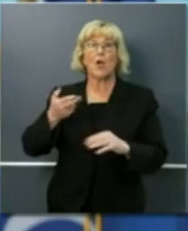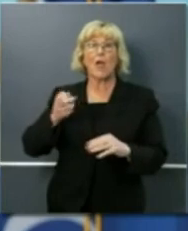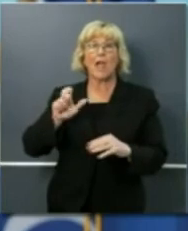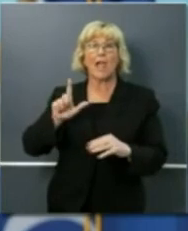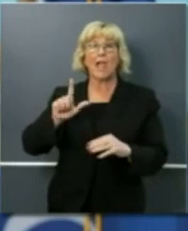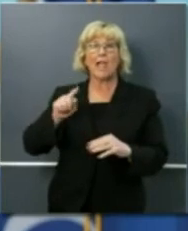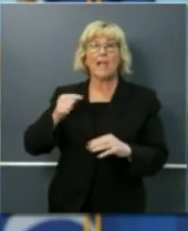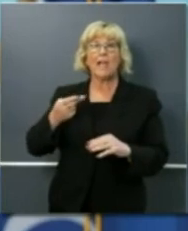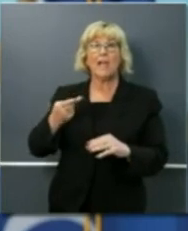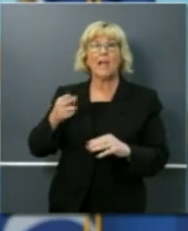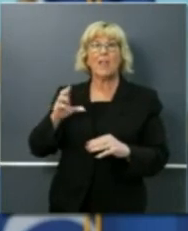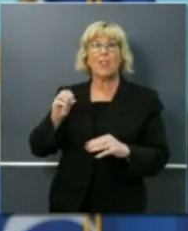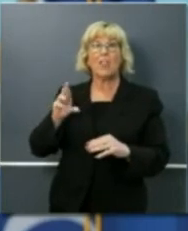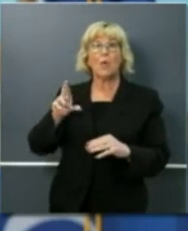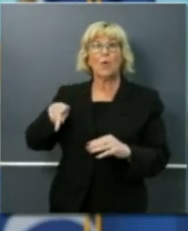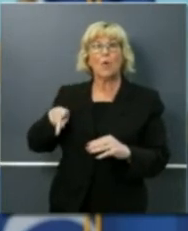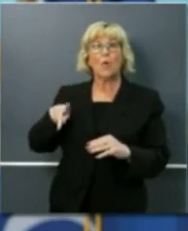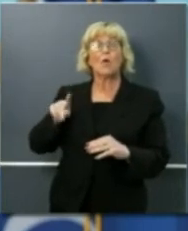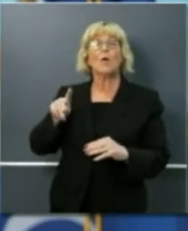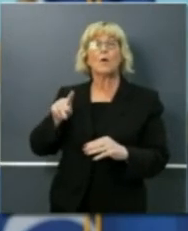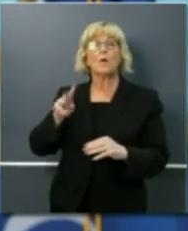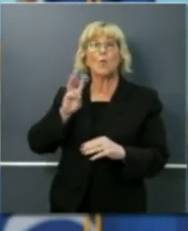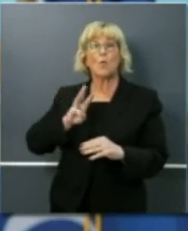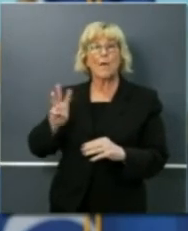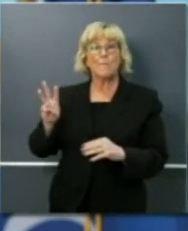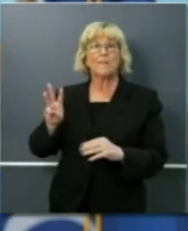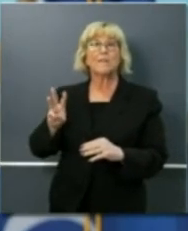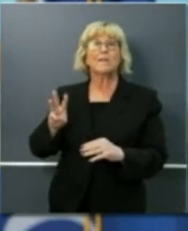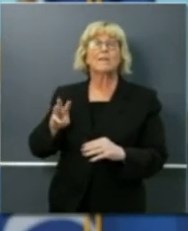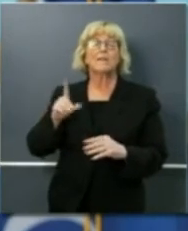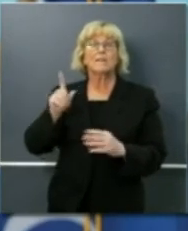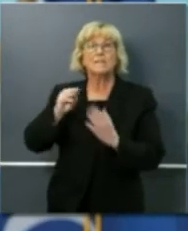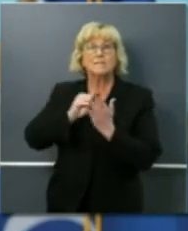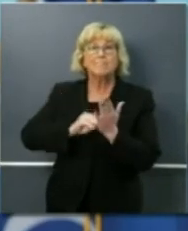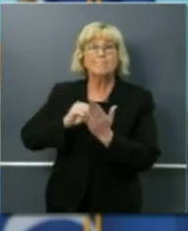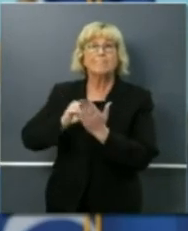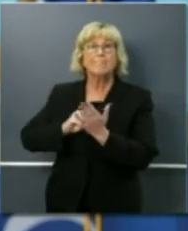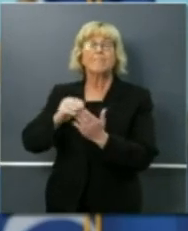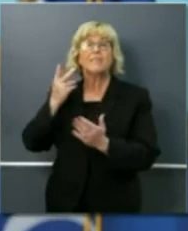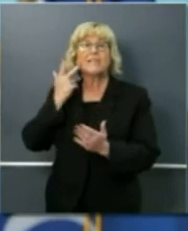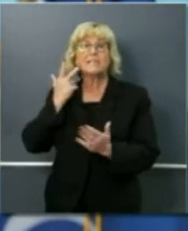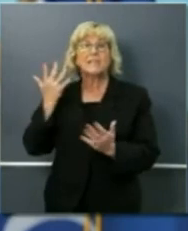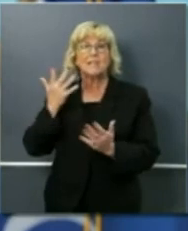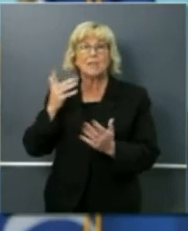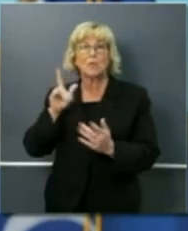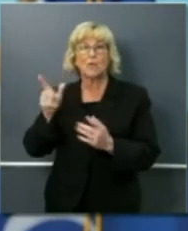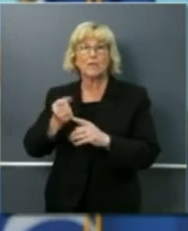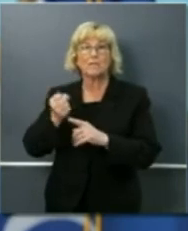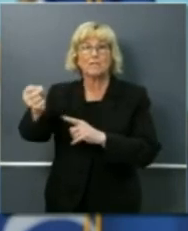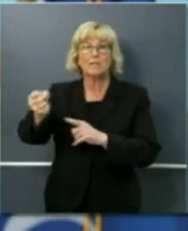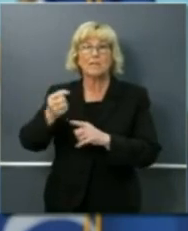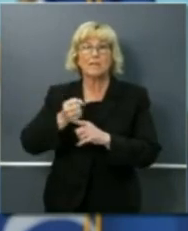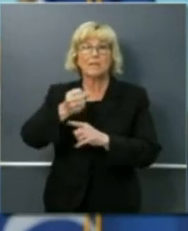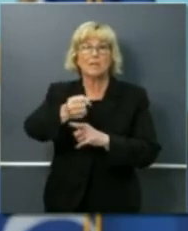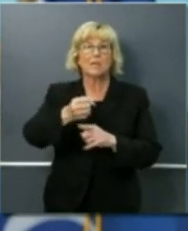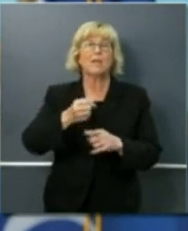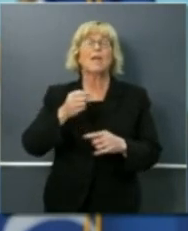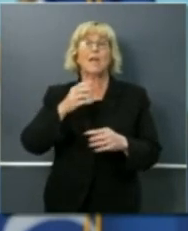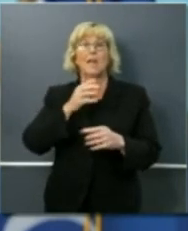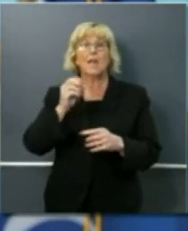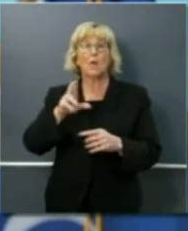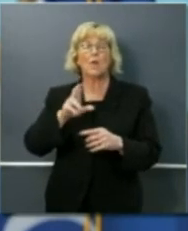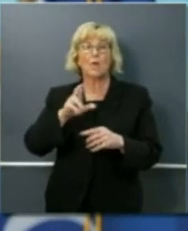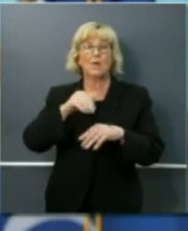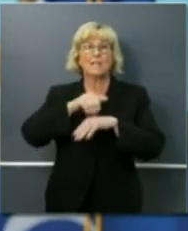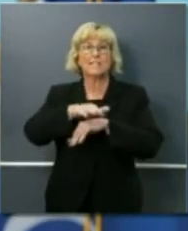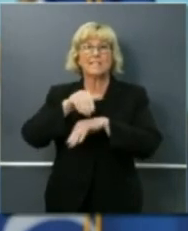to triage individuals and their unique expertise and capacity so that we can staff those alternative